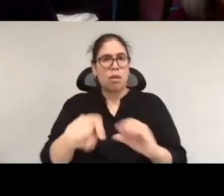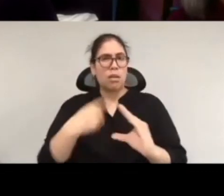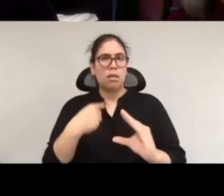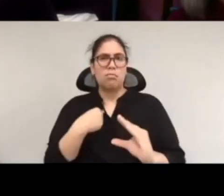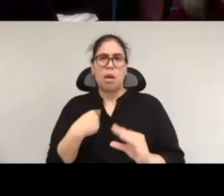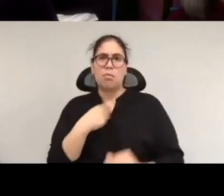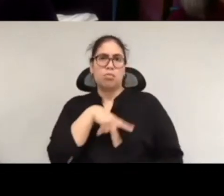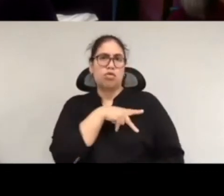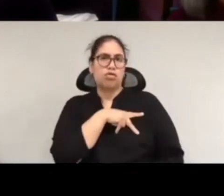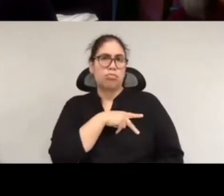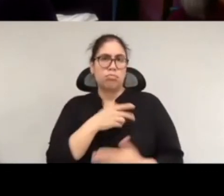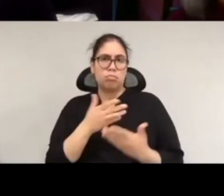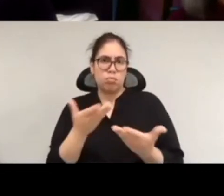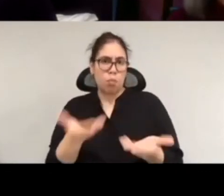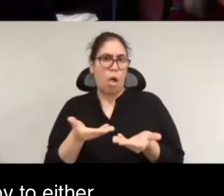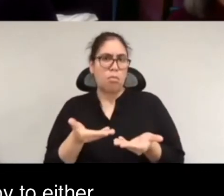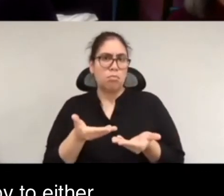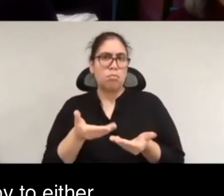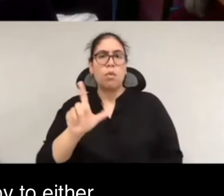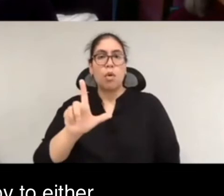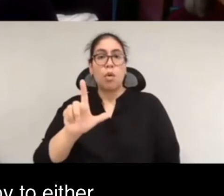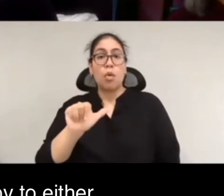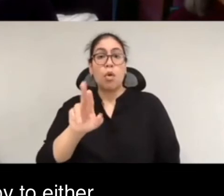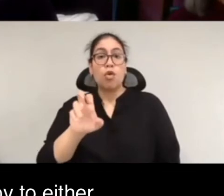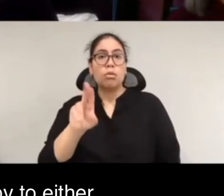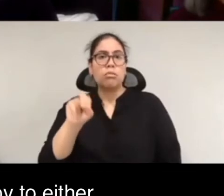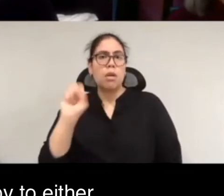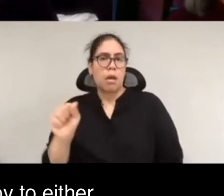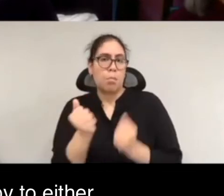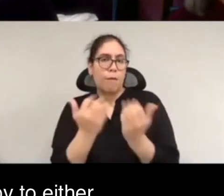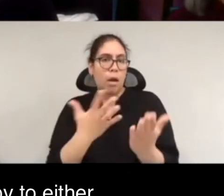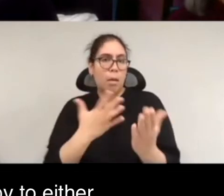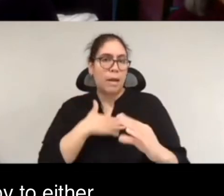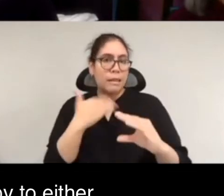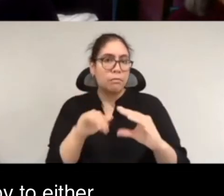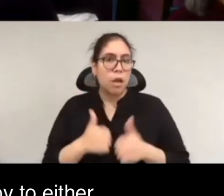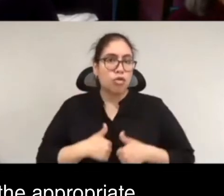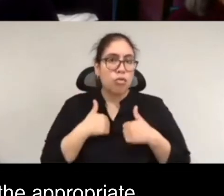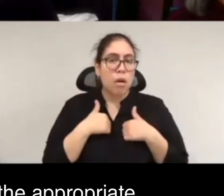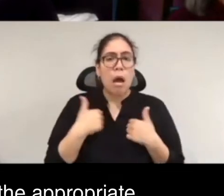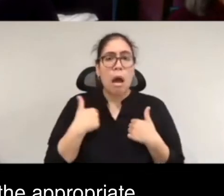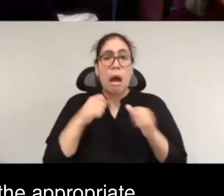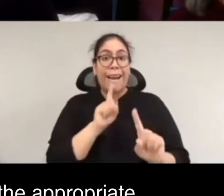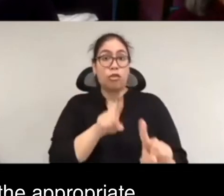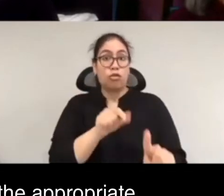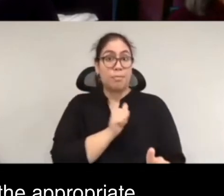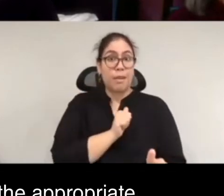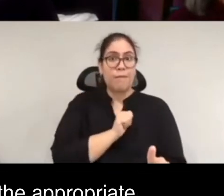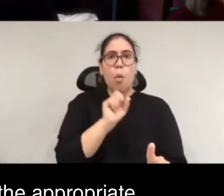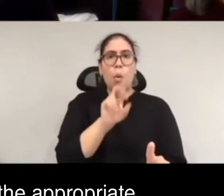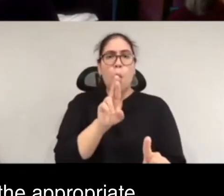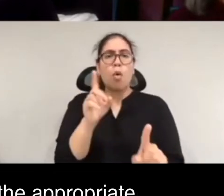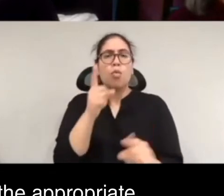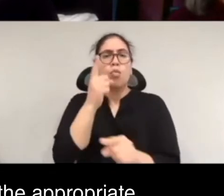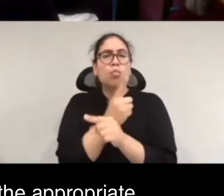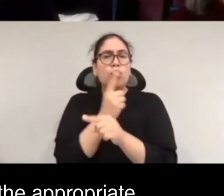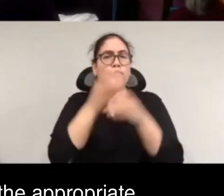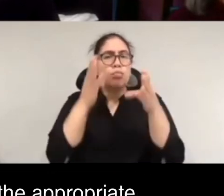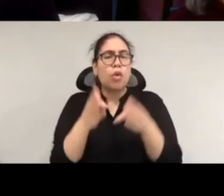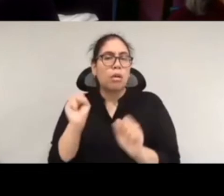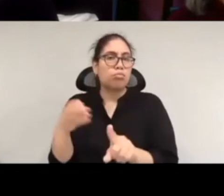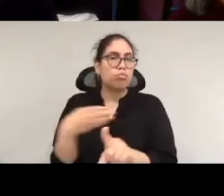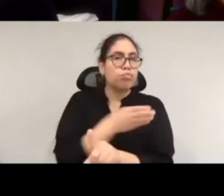personally, and Lauren can provide that to you. And I'm happy to either answer those myself or direct them to the appropriate people to answer